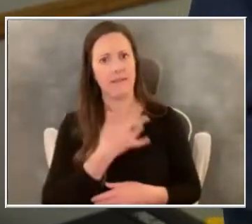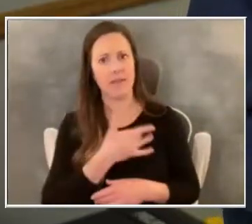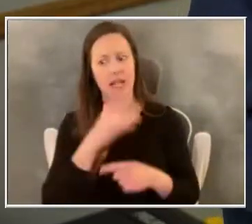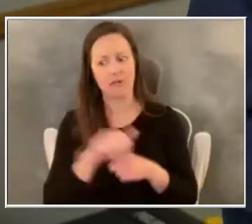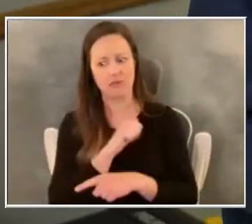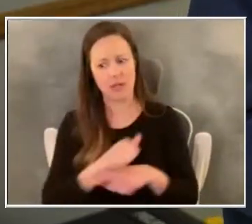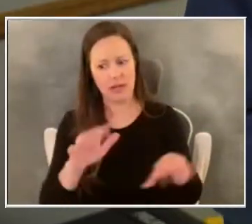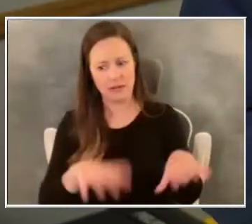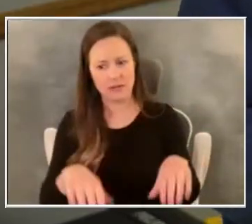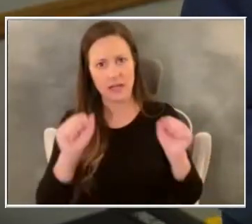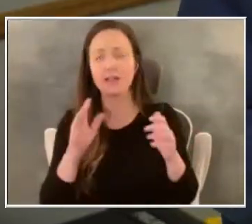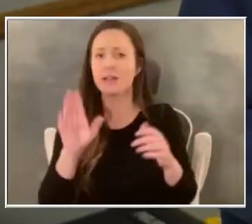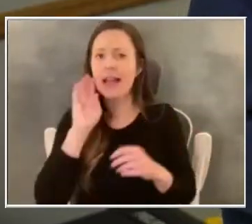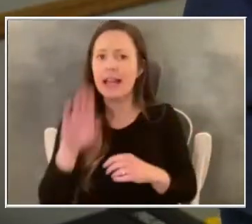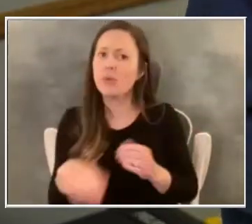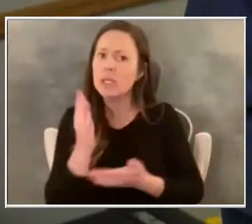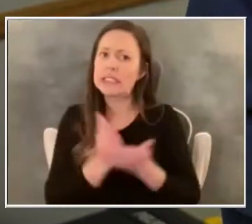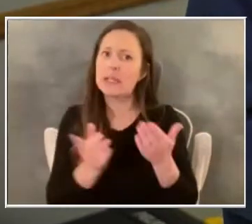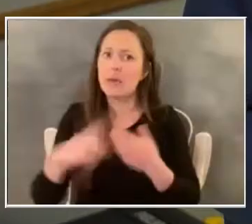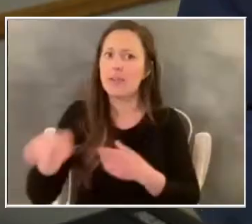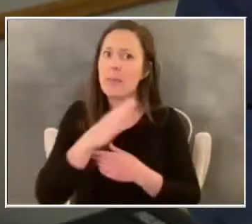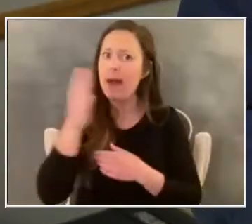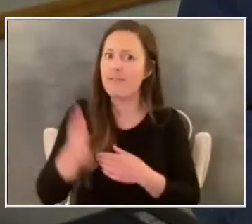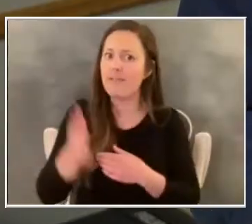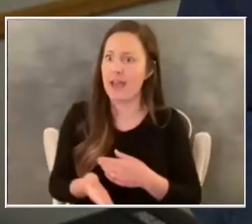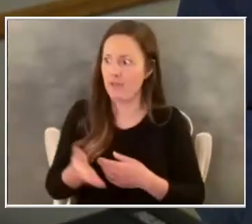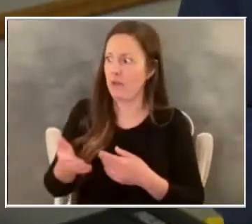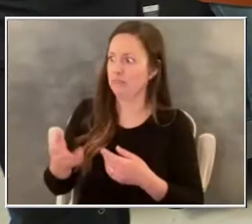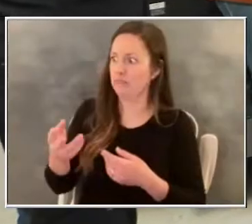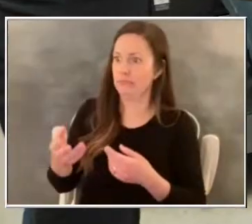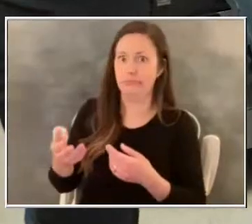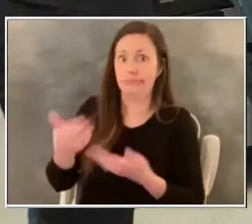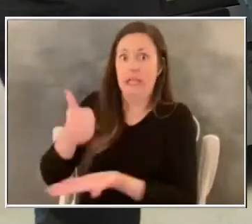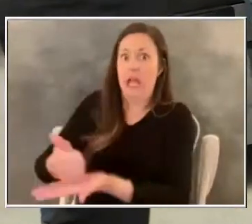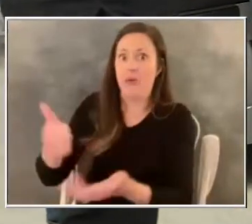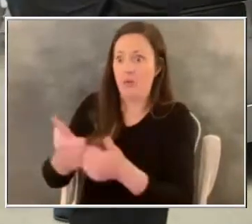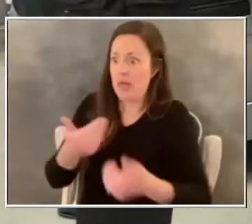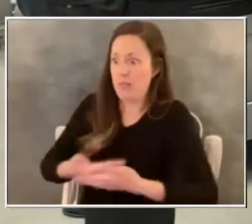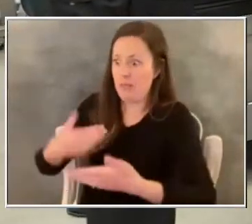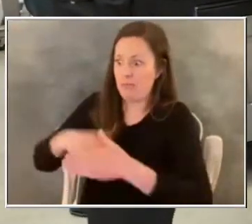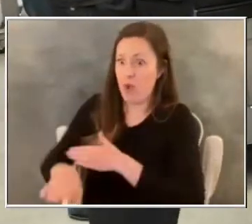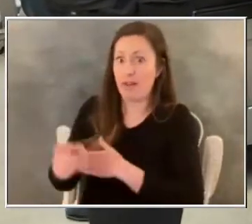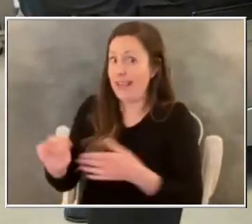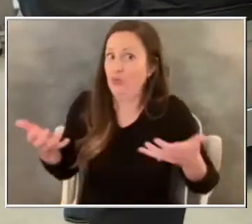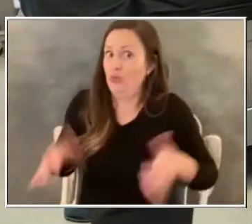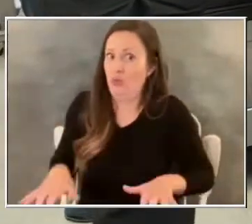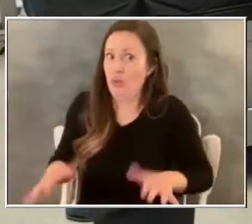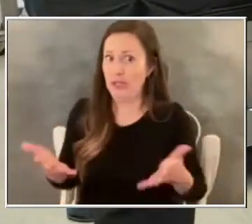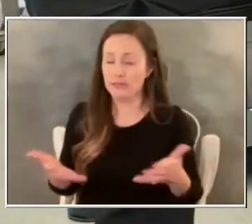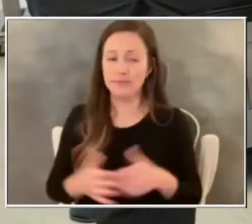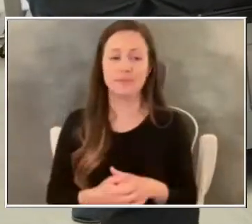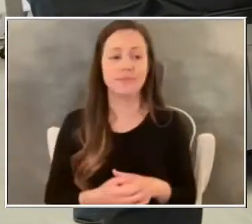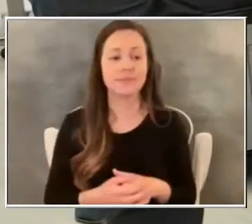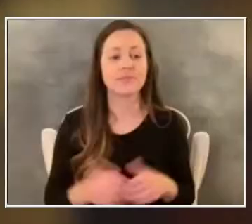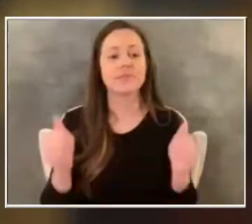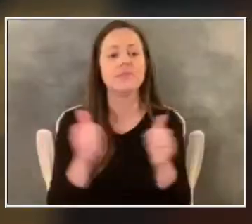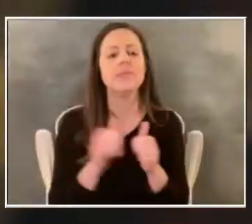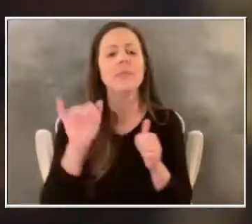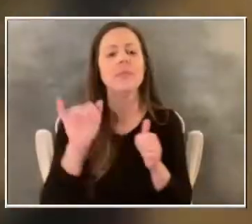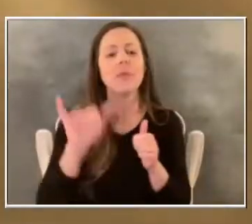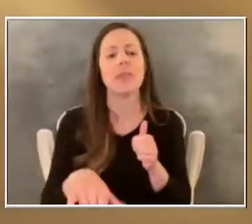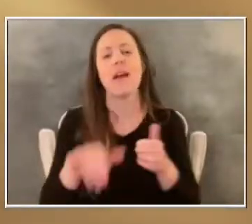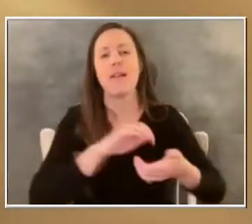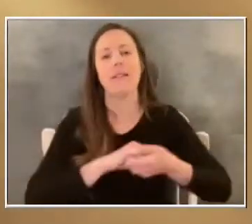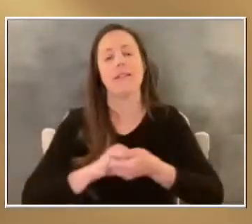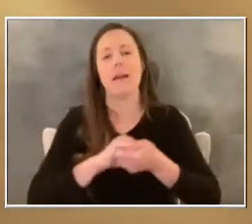some of them that have never delivered and have no desire to deliver. Through the Care Collaborative, hospitals in 79 counties will